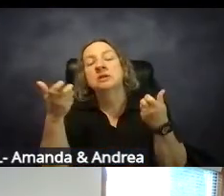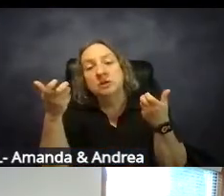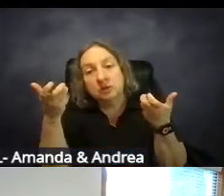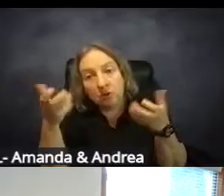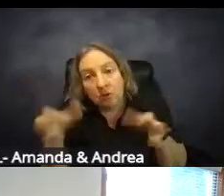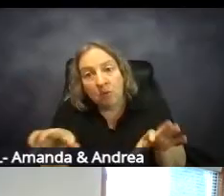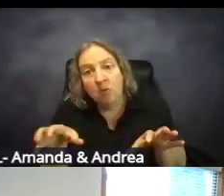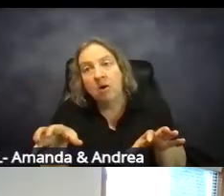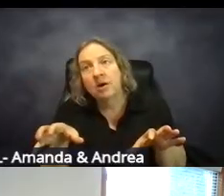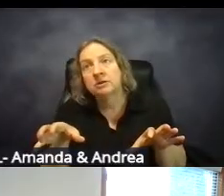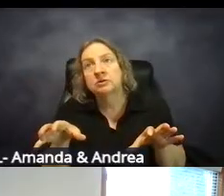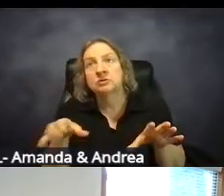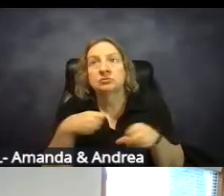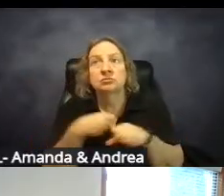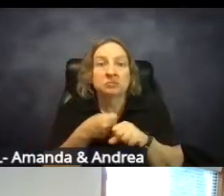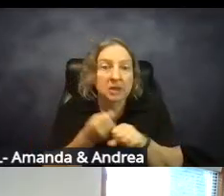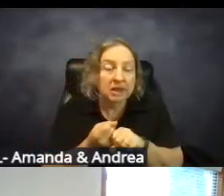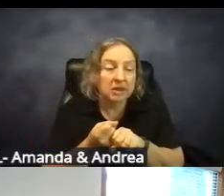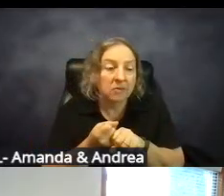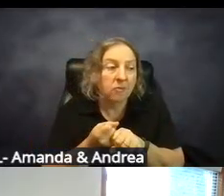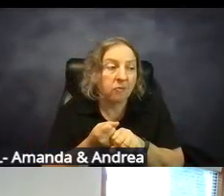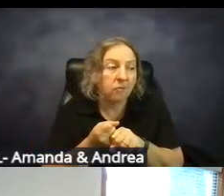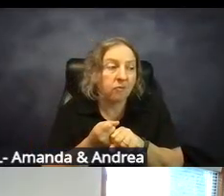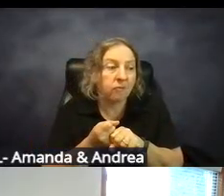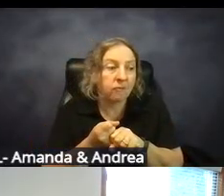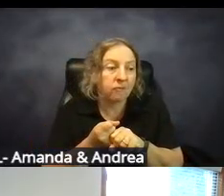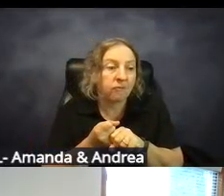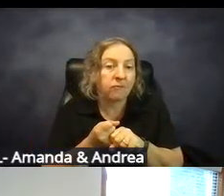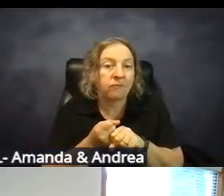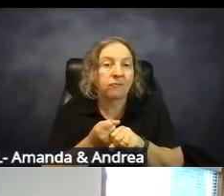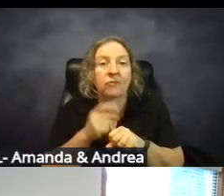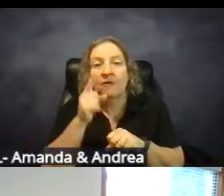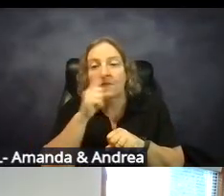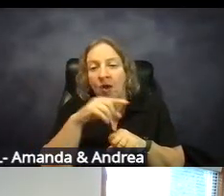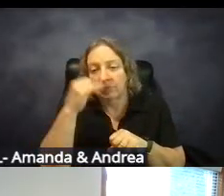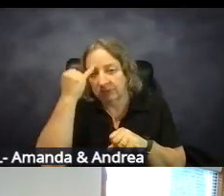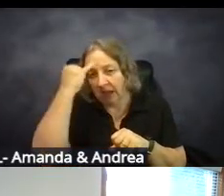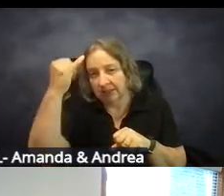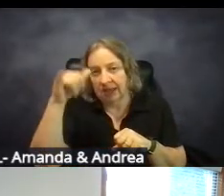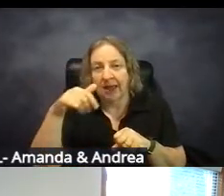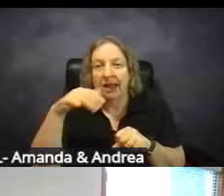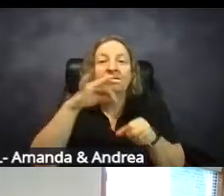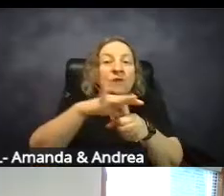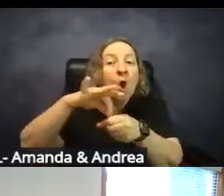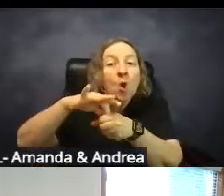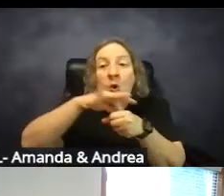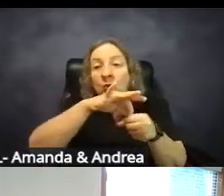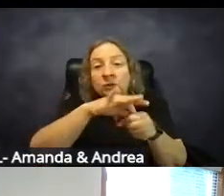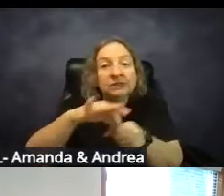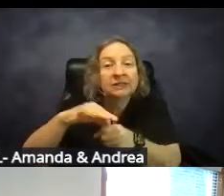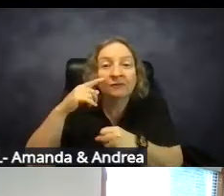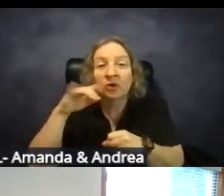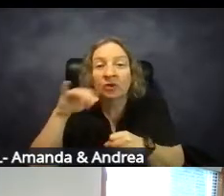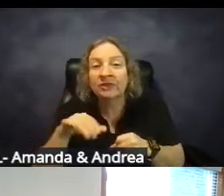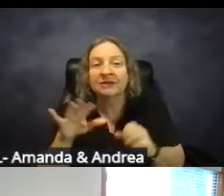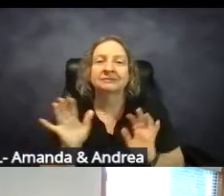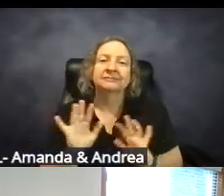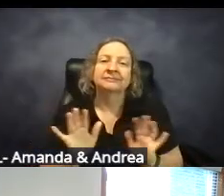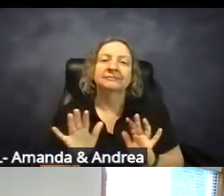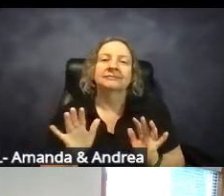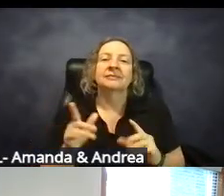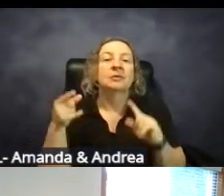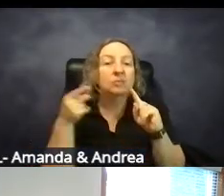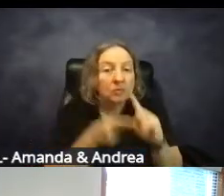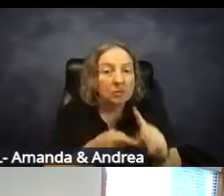to create false impressions that this is a voting competition. What we want to do is make